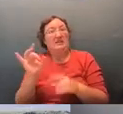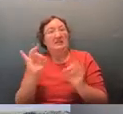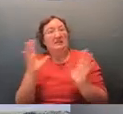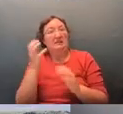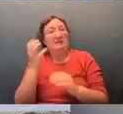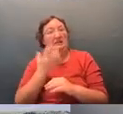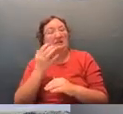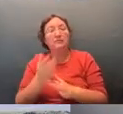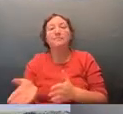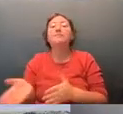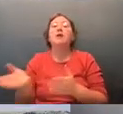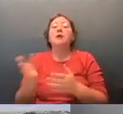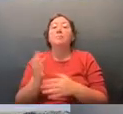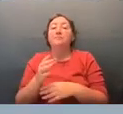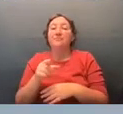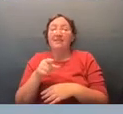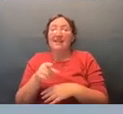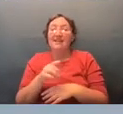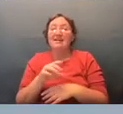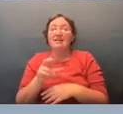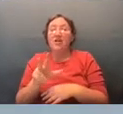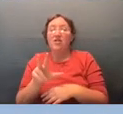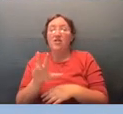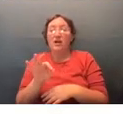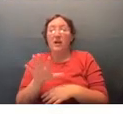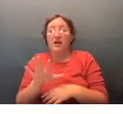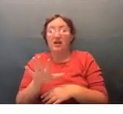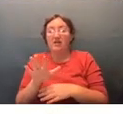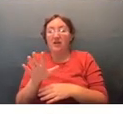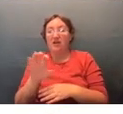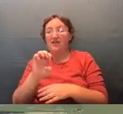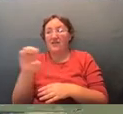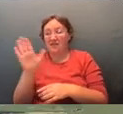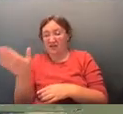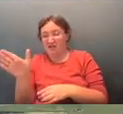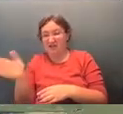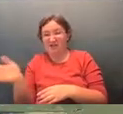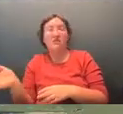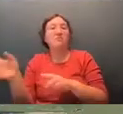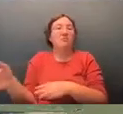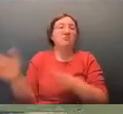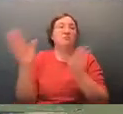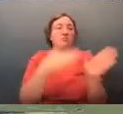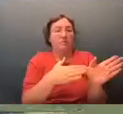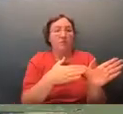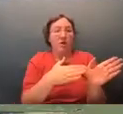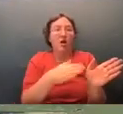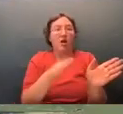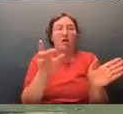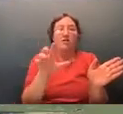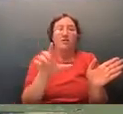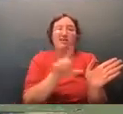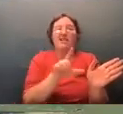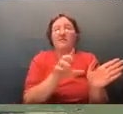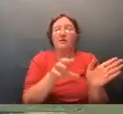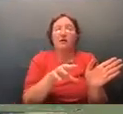We're on the east side of the 395. We're gonna pop over to the west side of the 395 for a quick minute to a